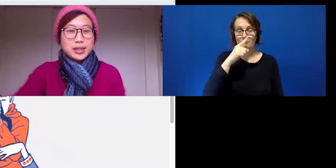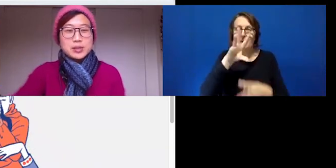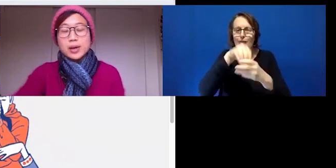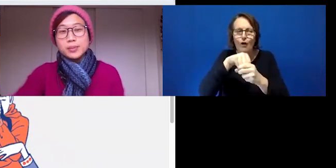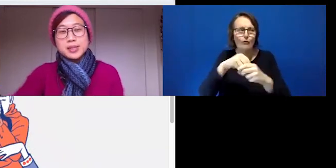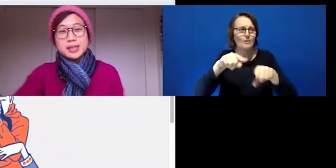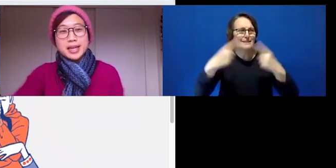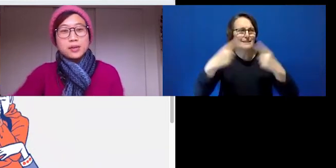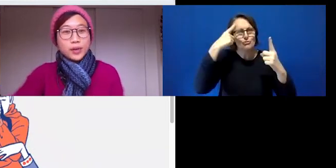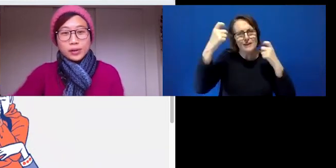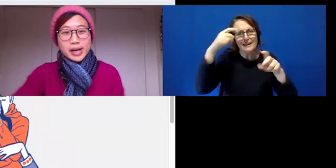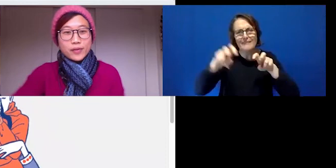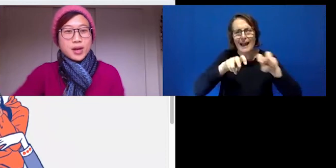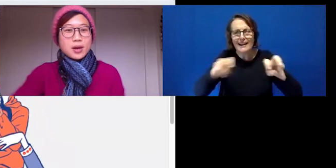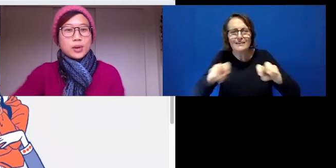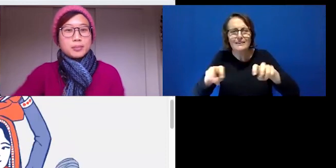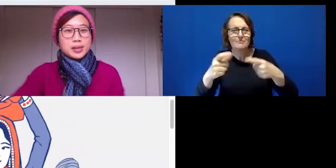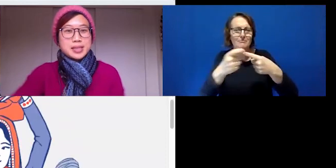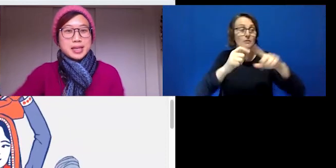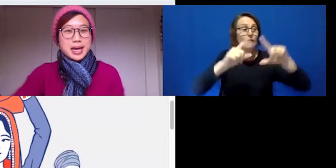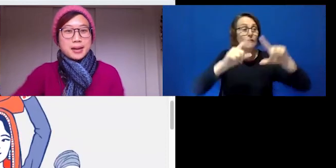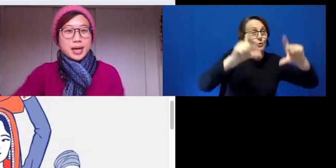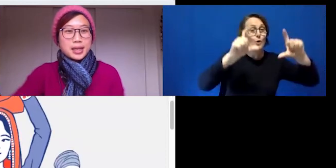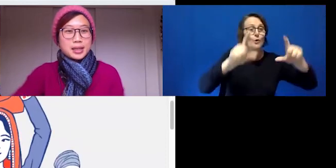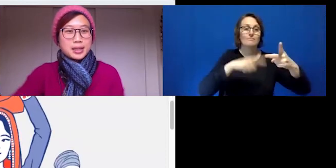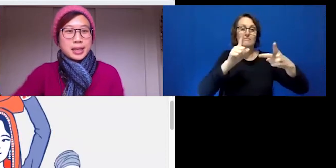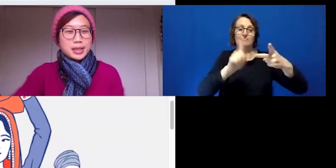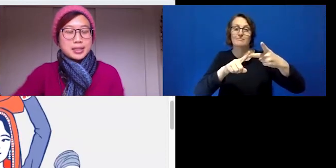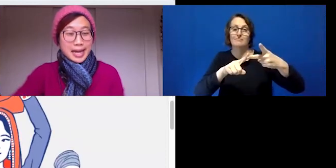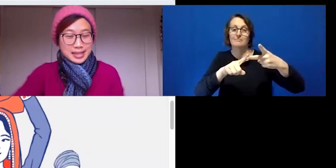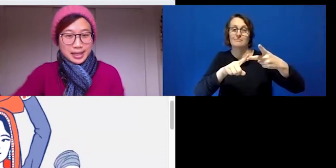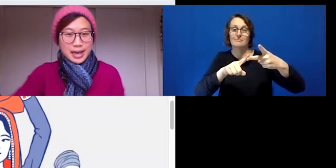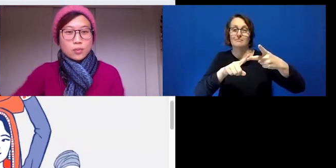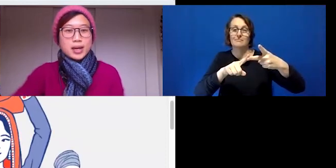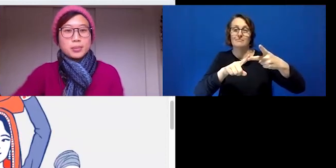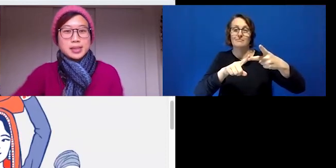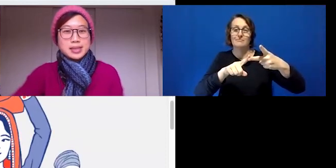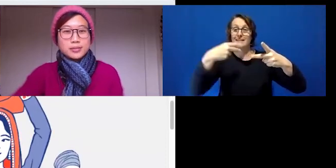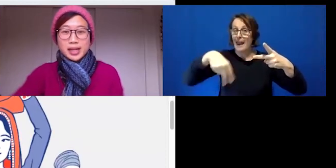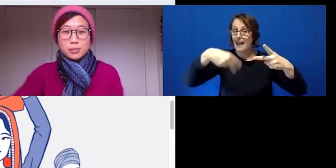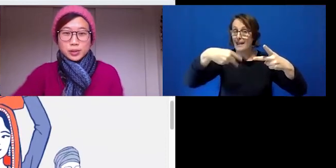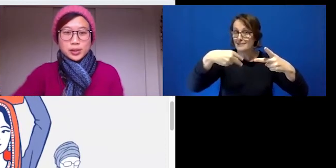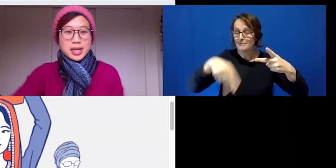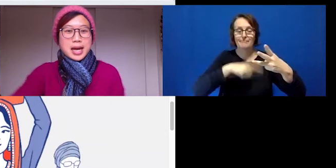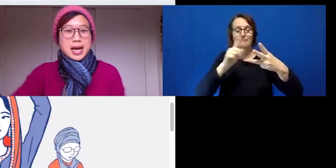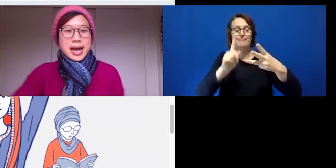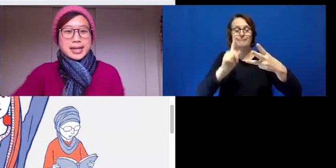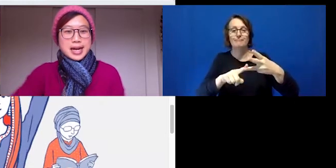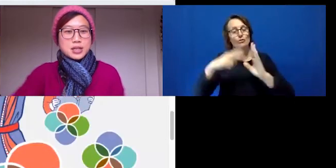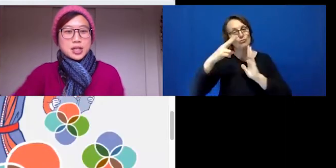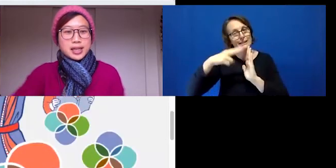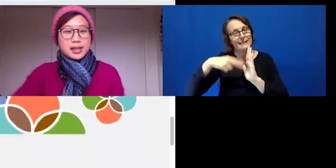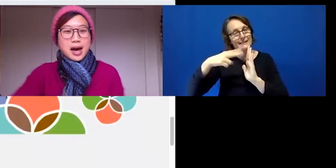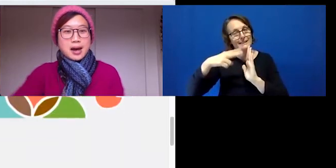activities. So there's one person taking a photograph, one person in dancing, and one person reading a book.